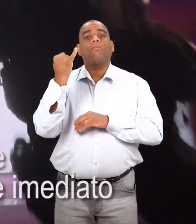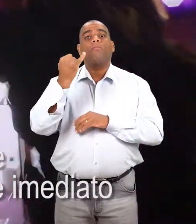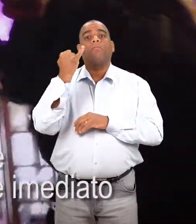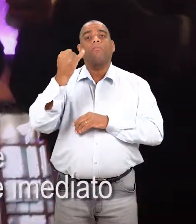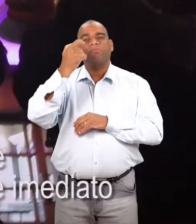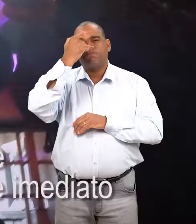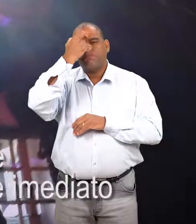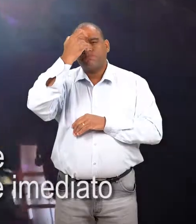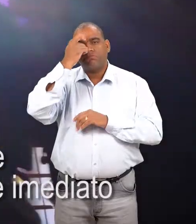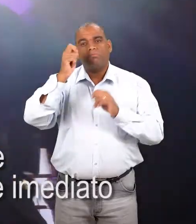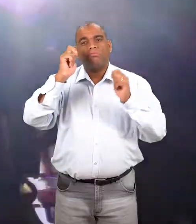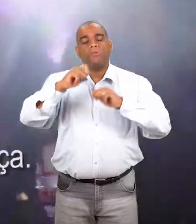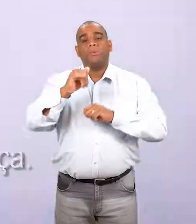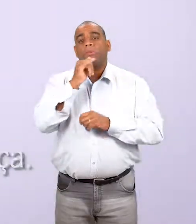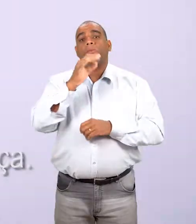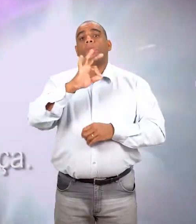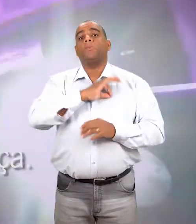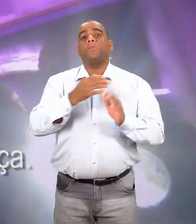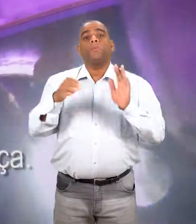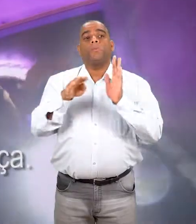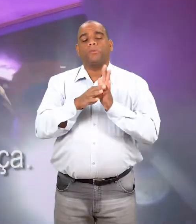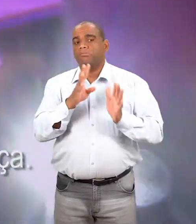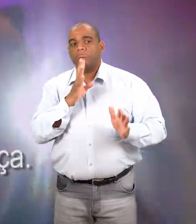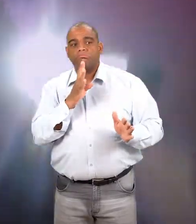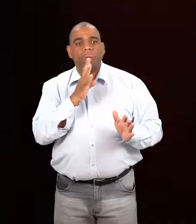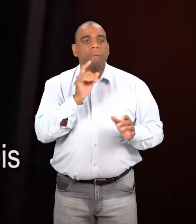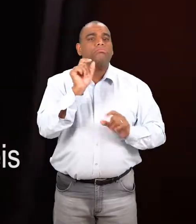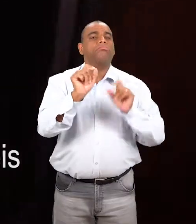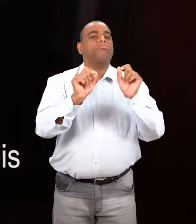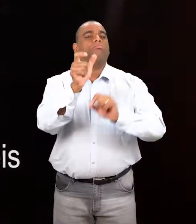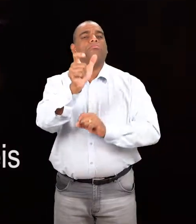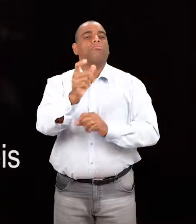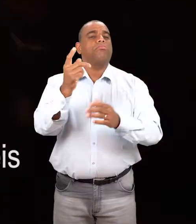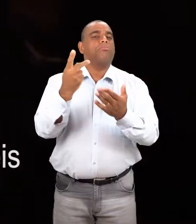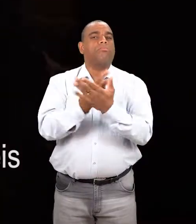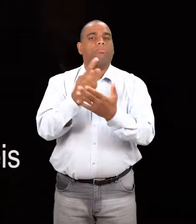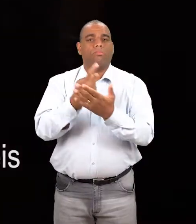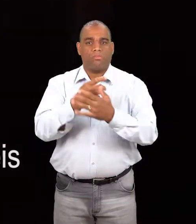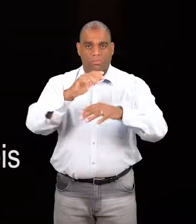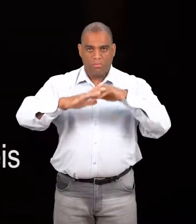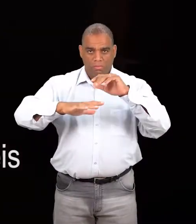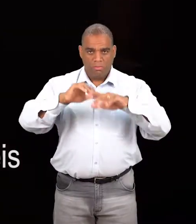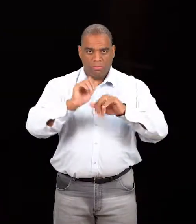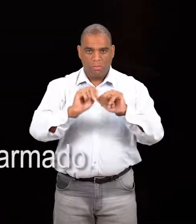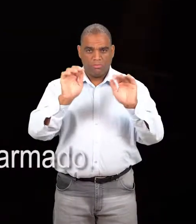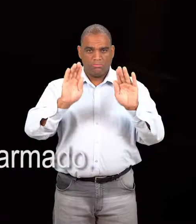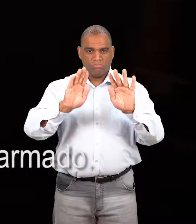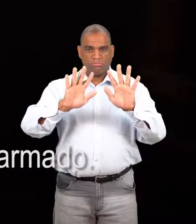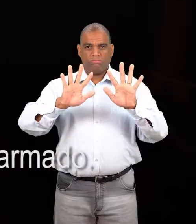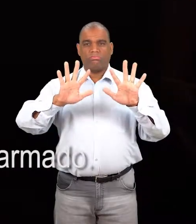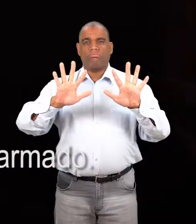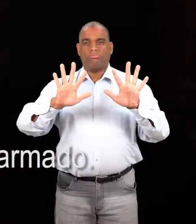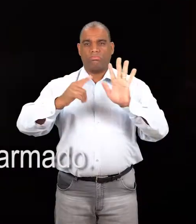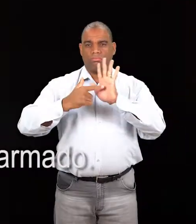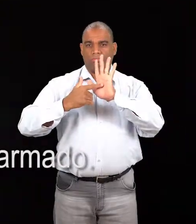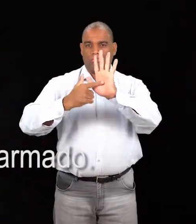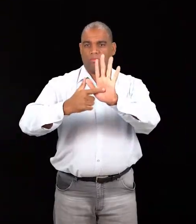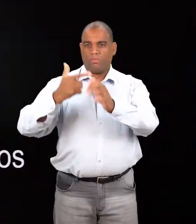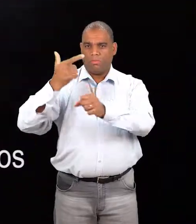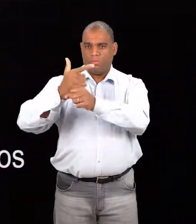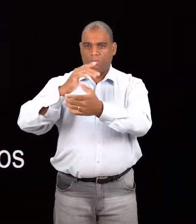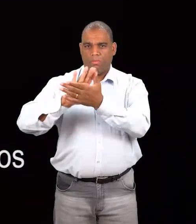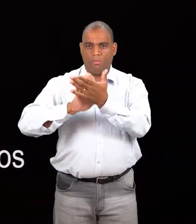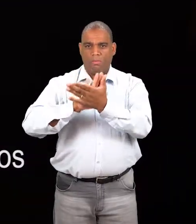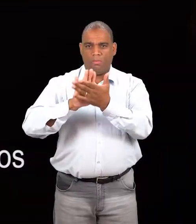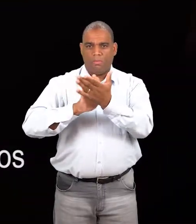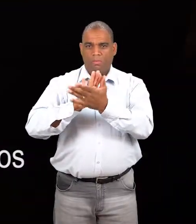that they'll have no way of knowing immediately whether or not you're a threat. Keep your hands visible with fingers spread apart so they'll know you're not holding a weapon.